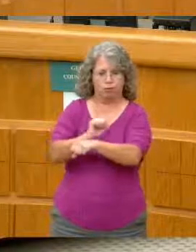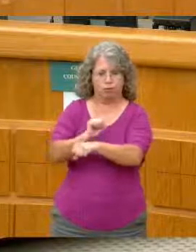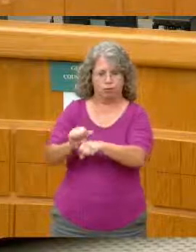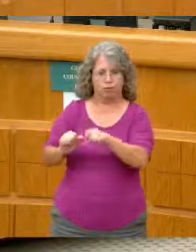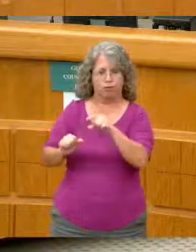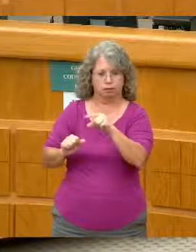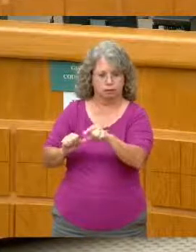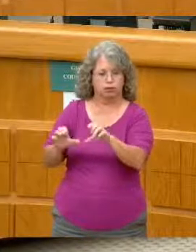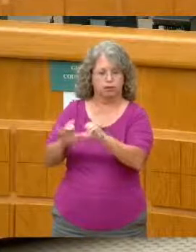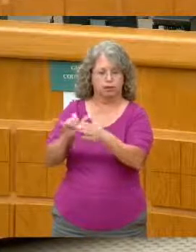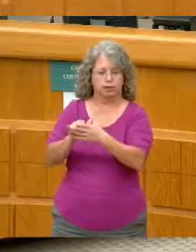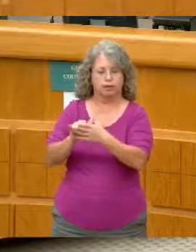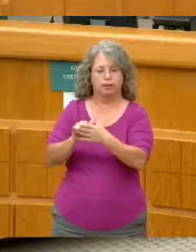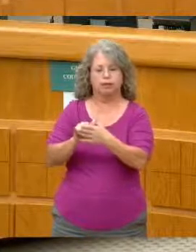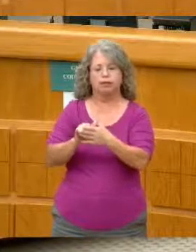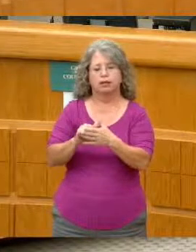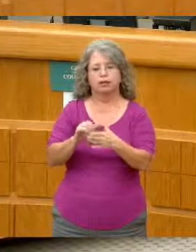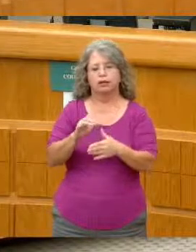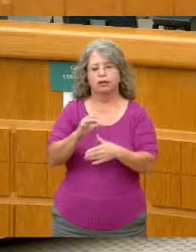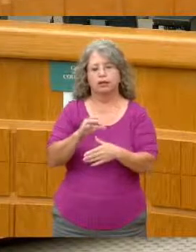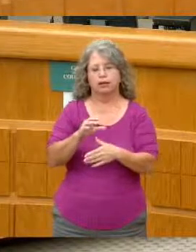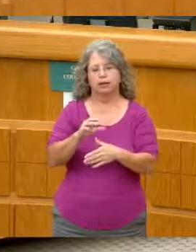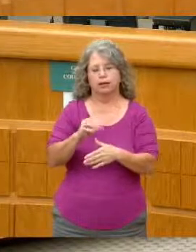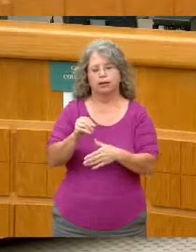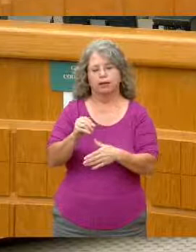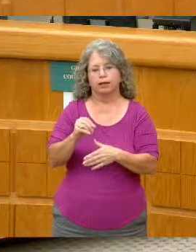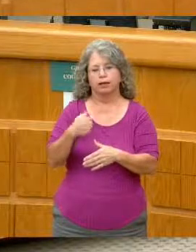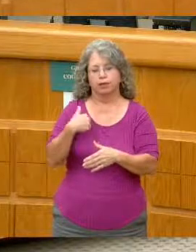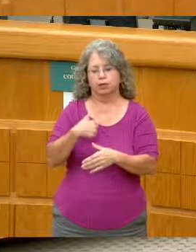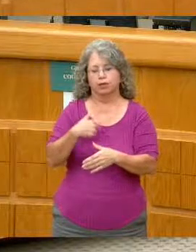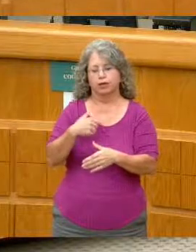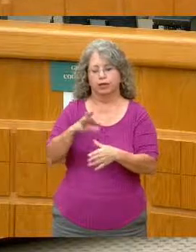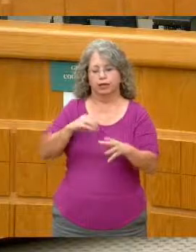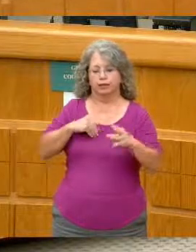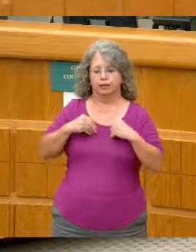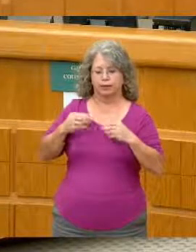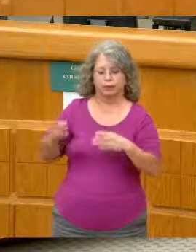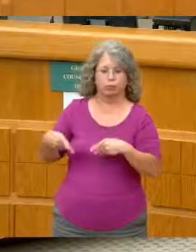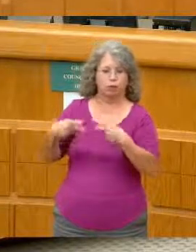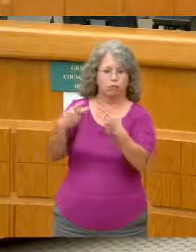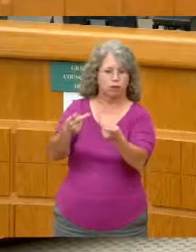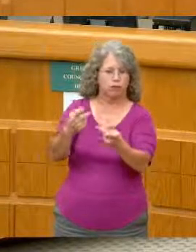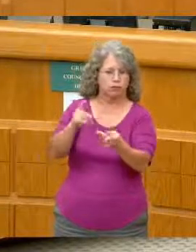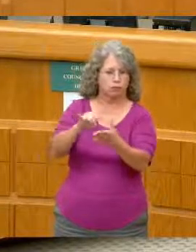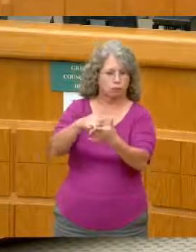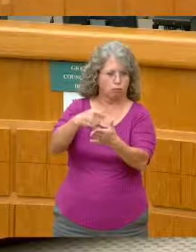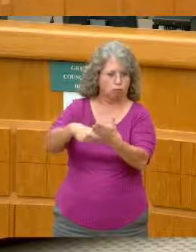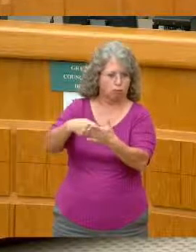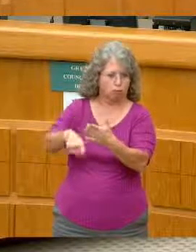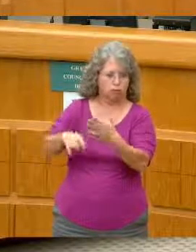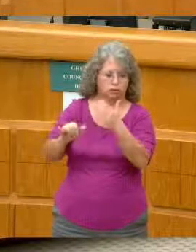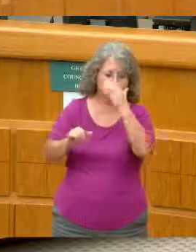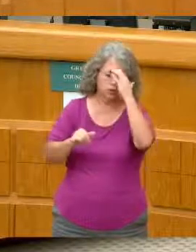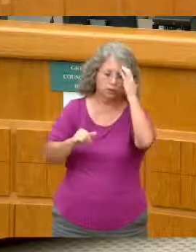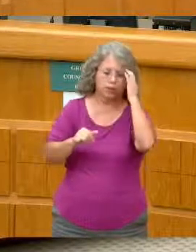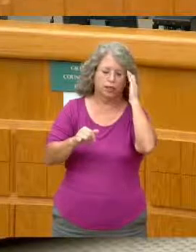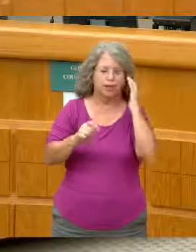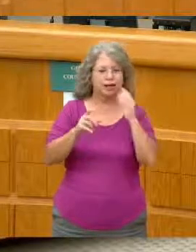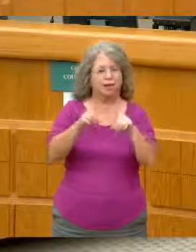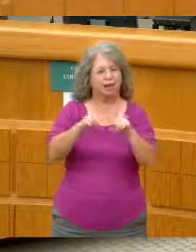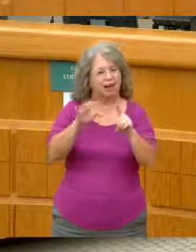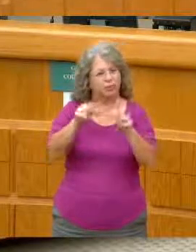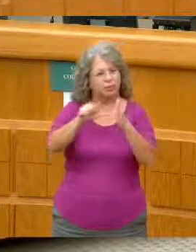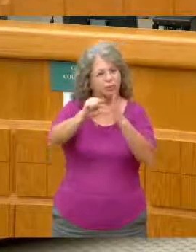removal, and we're also getting ready for marine debris removal proposals as well. And I just need